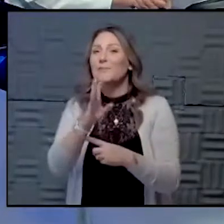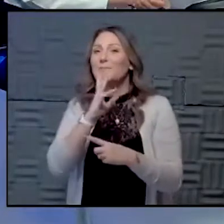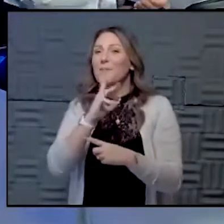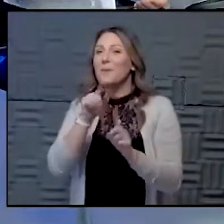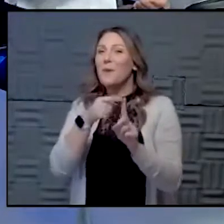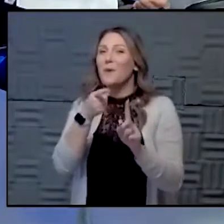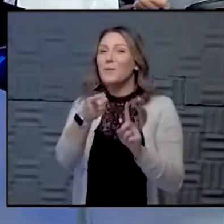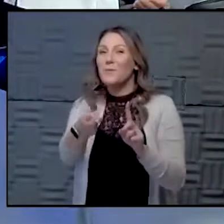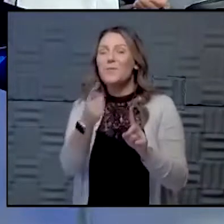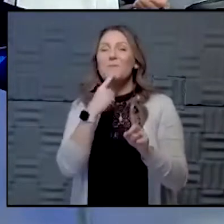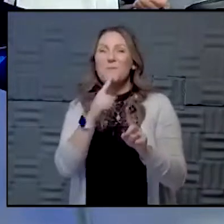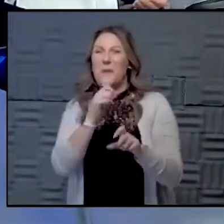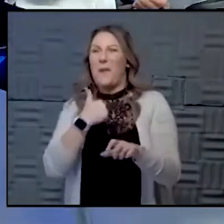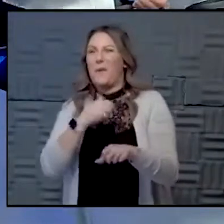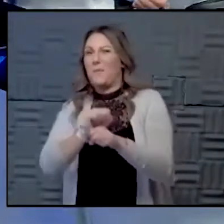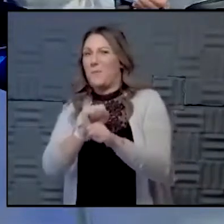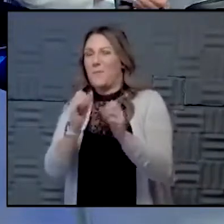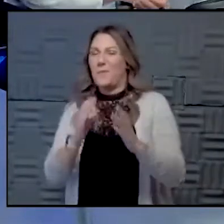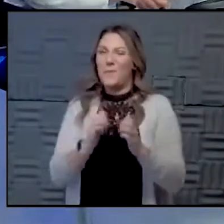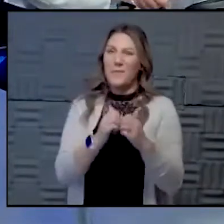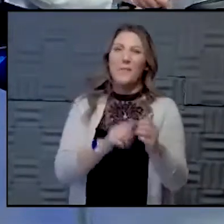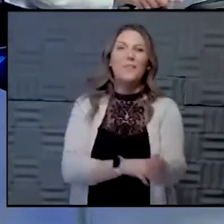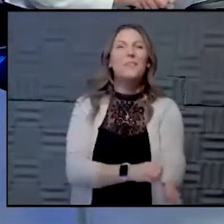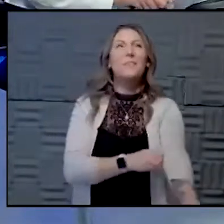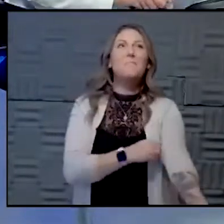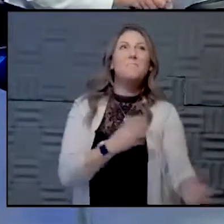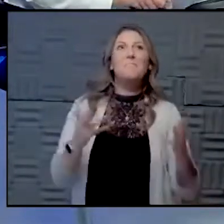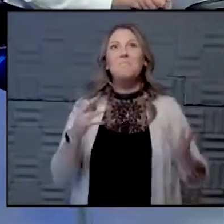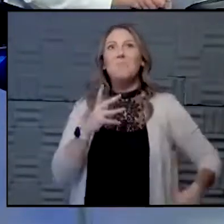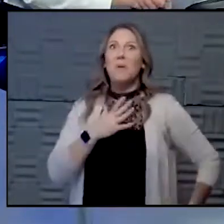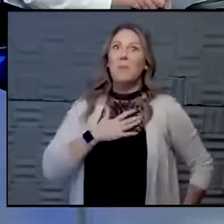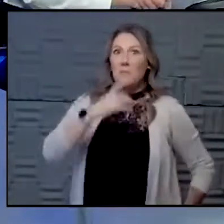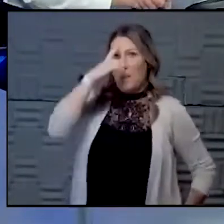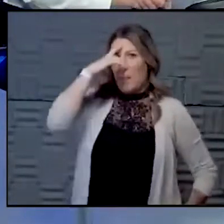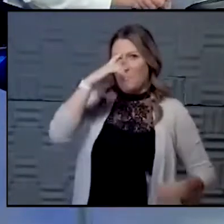thinking that I have a lot of I may have had some